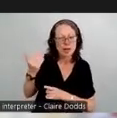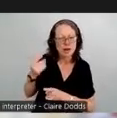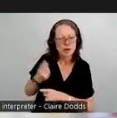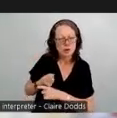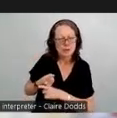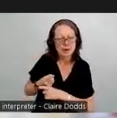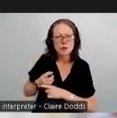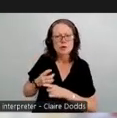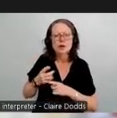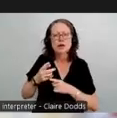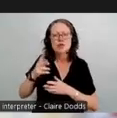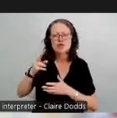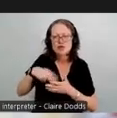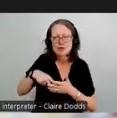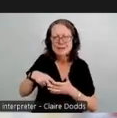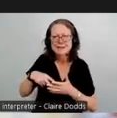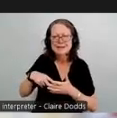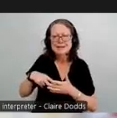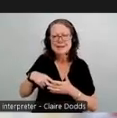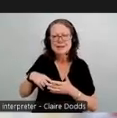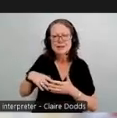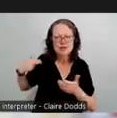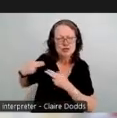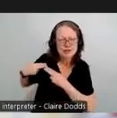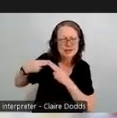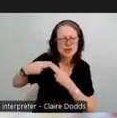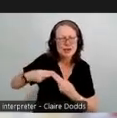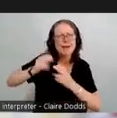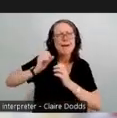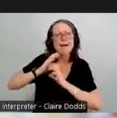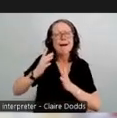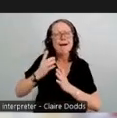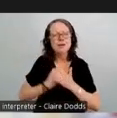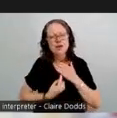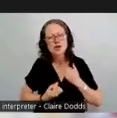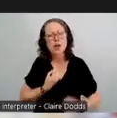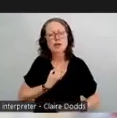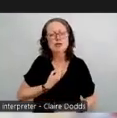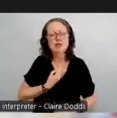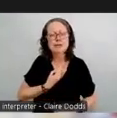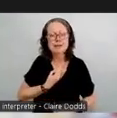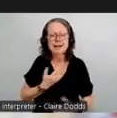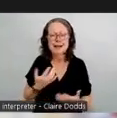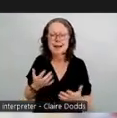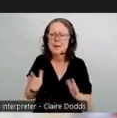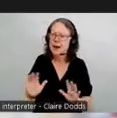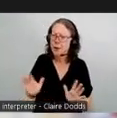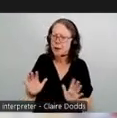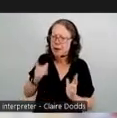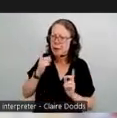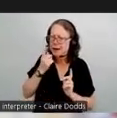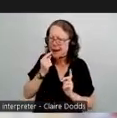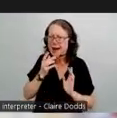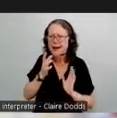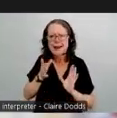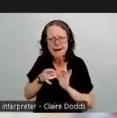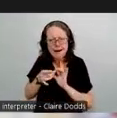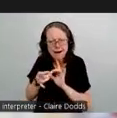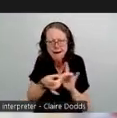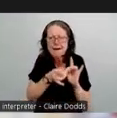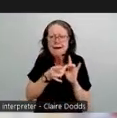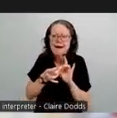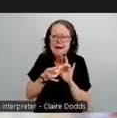being a really solitary thing. So we've been looking for ways that, as an arts and culture organisation, we bring a lot of people